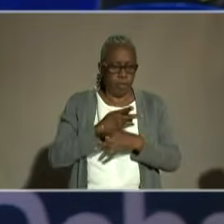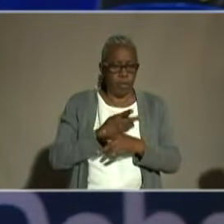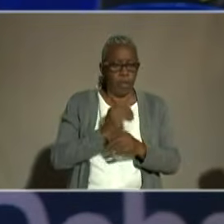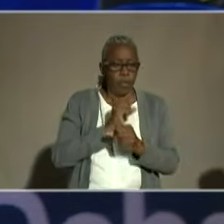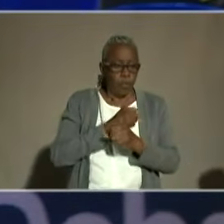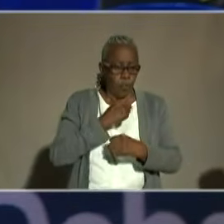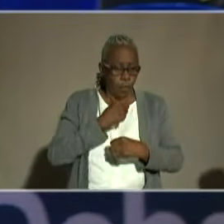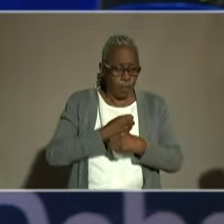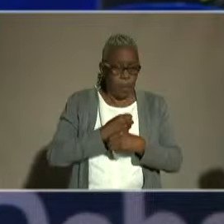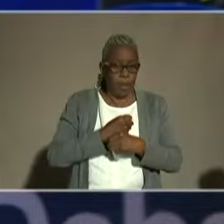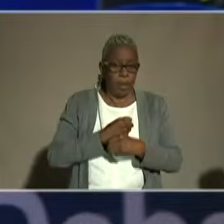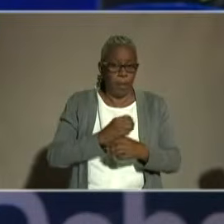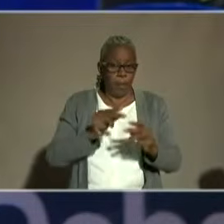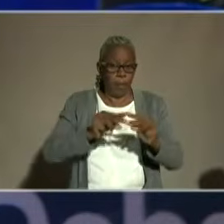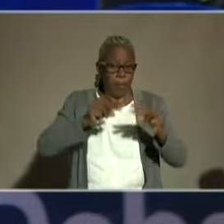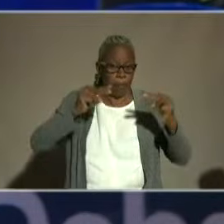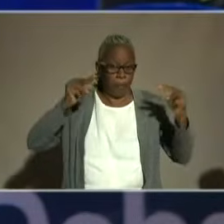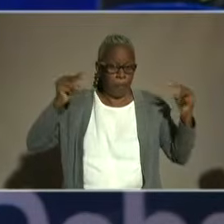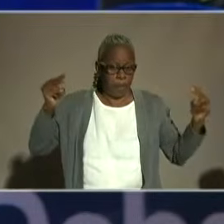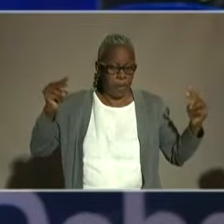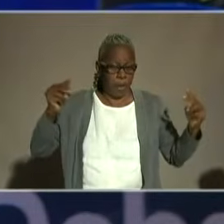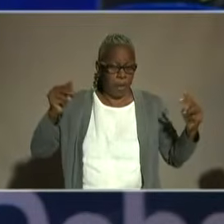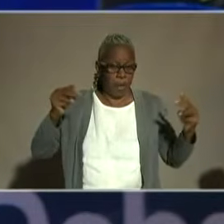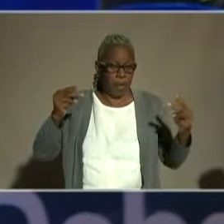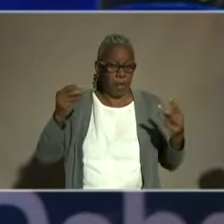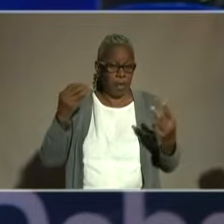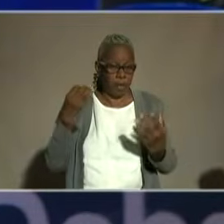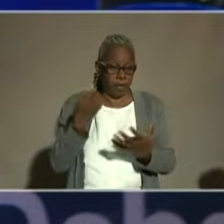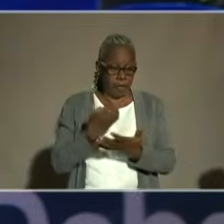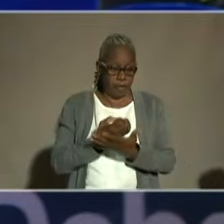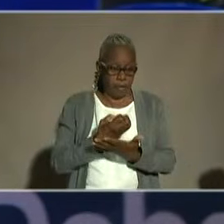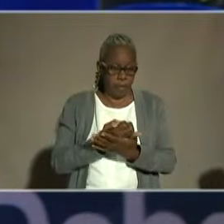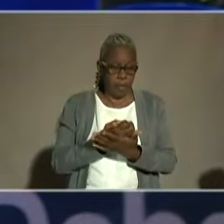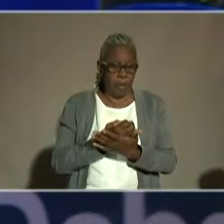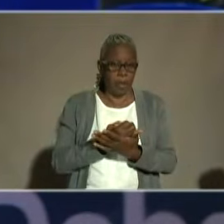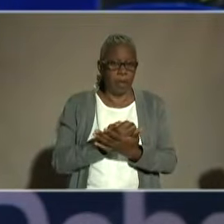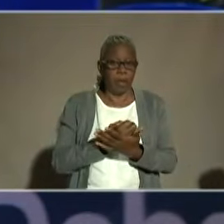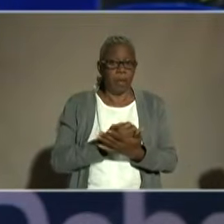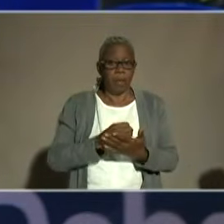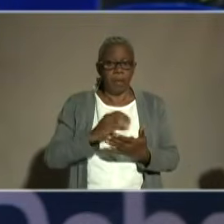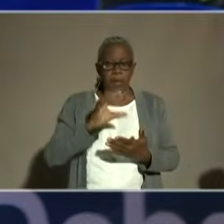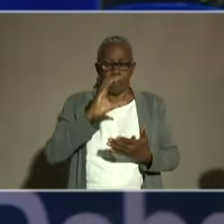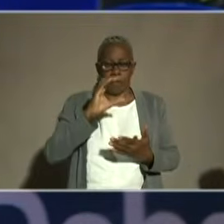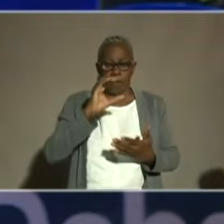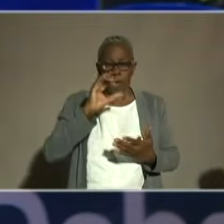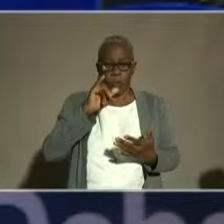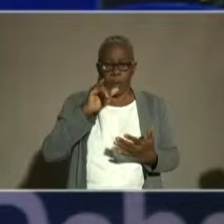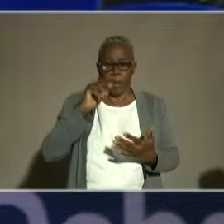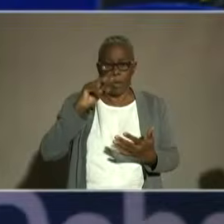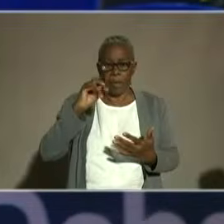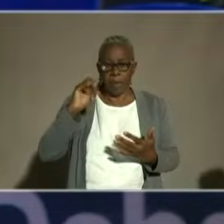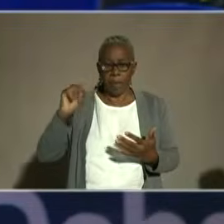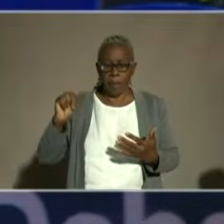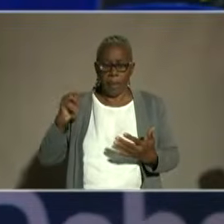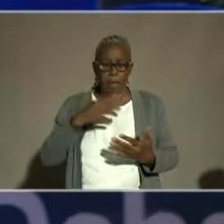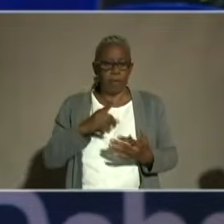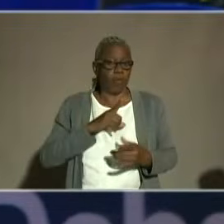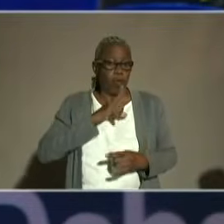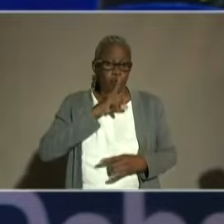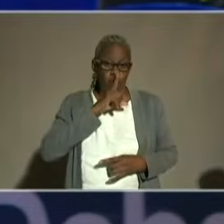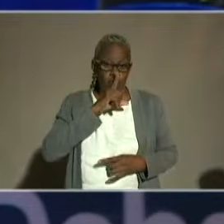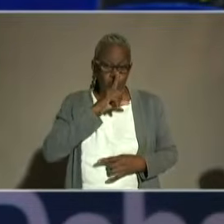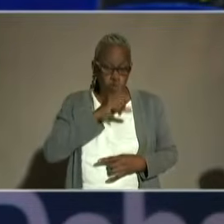massive investment in the Caymanas development and in Raintree. These are real investments that